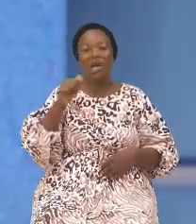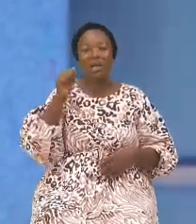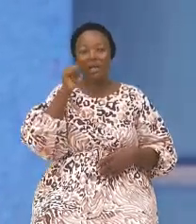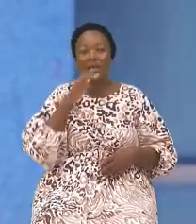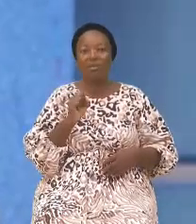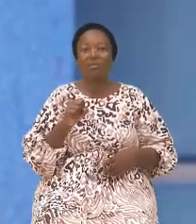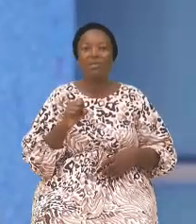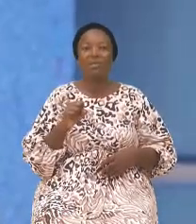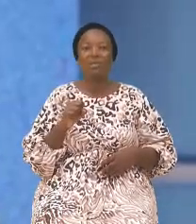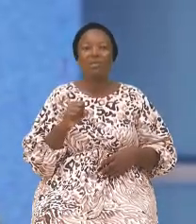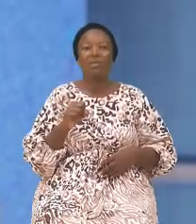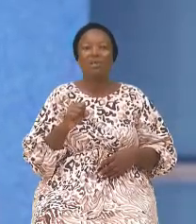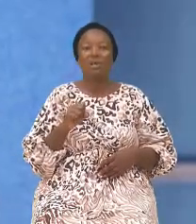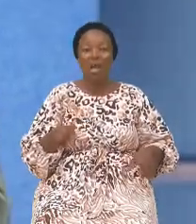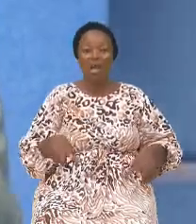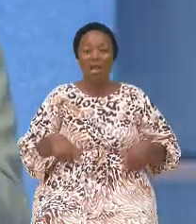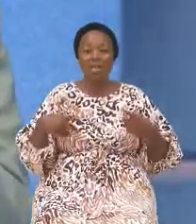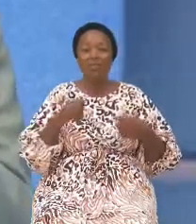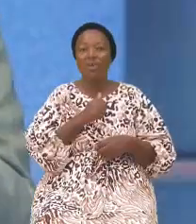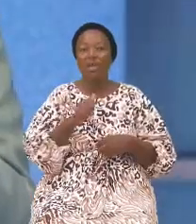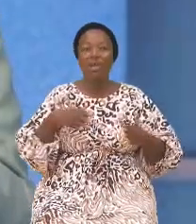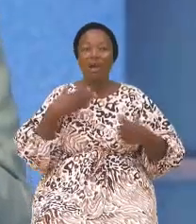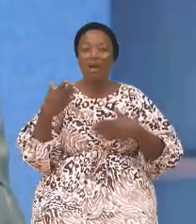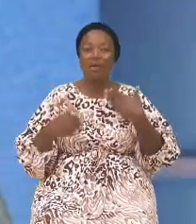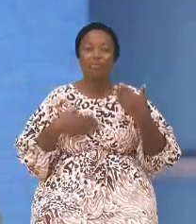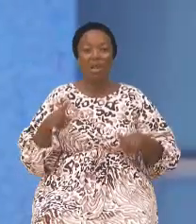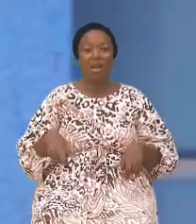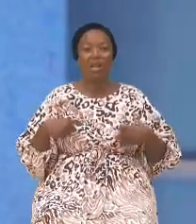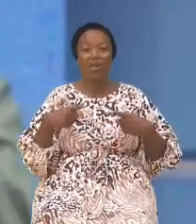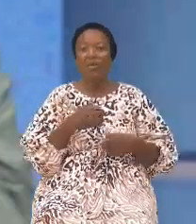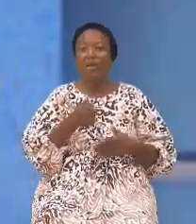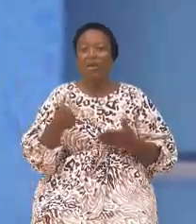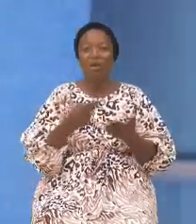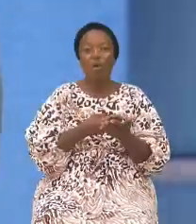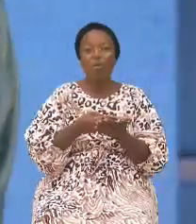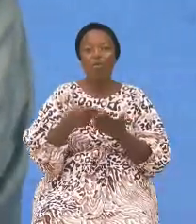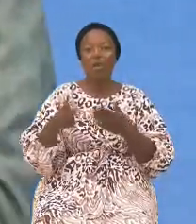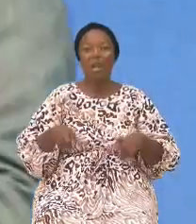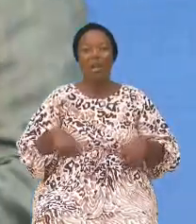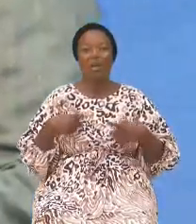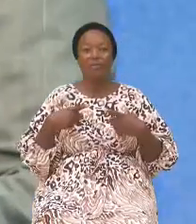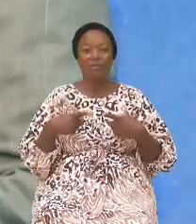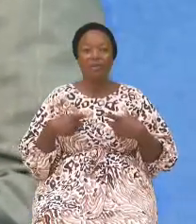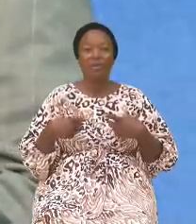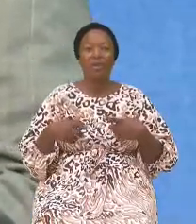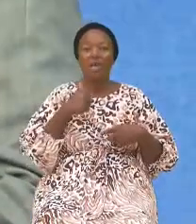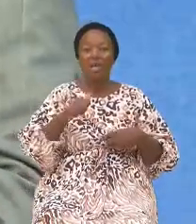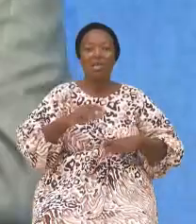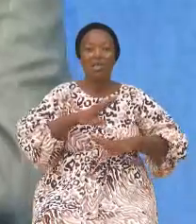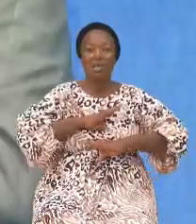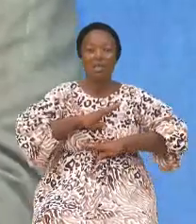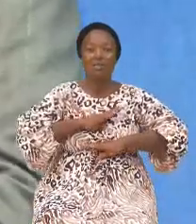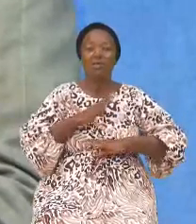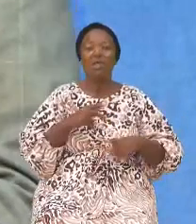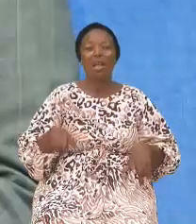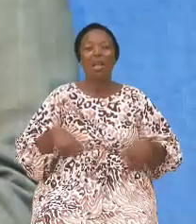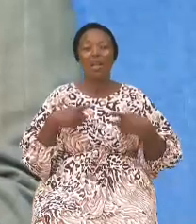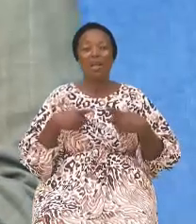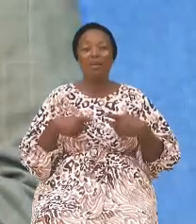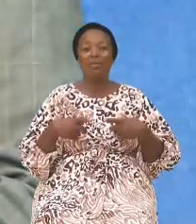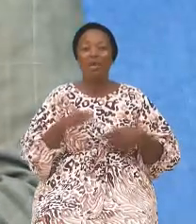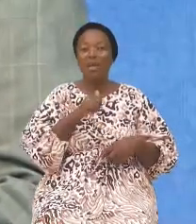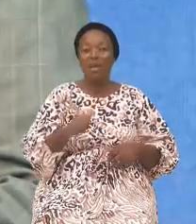and women, boys and girls, live a happy life, a holy